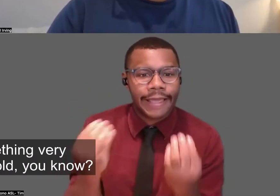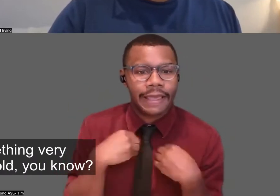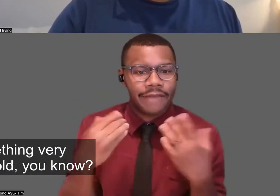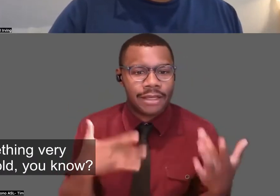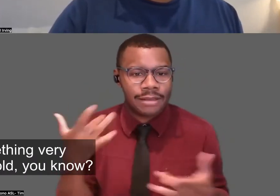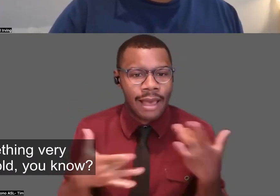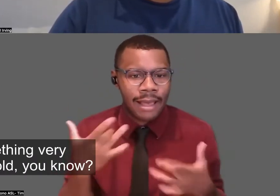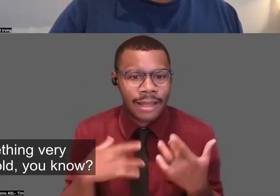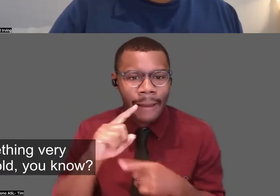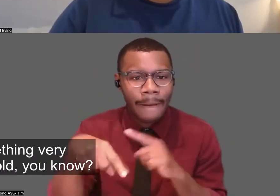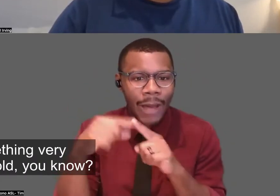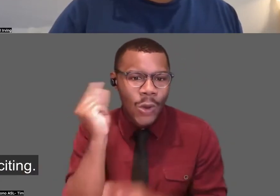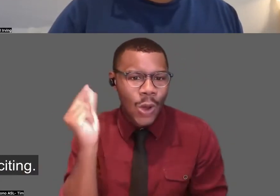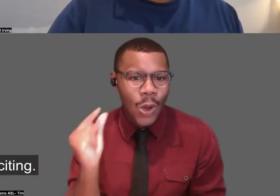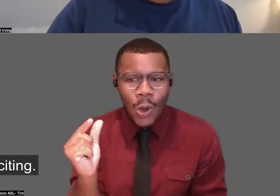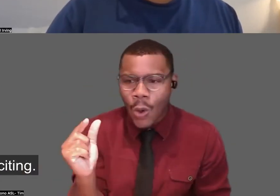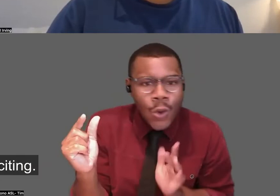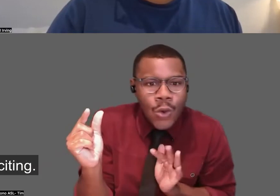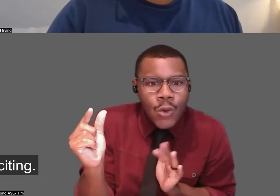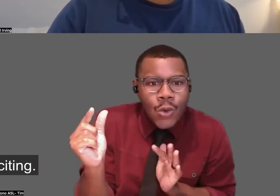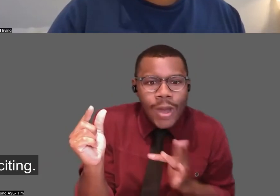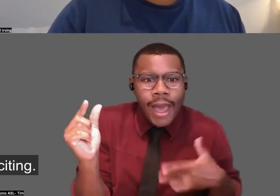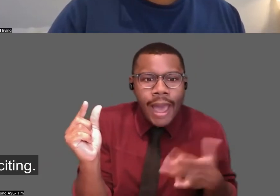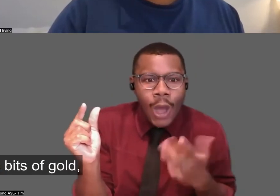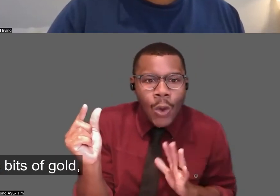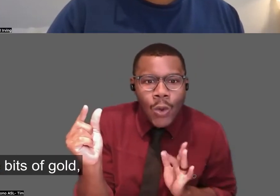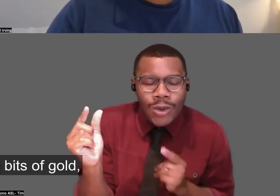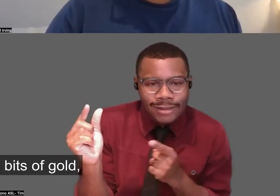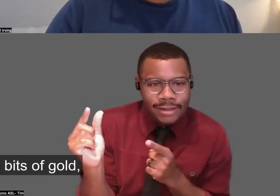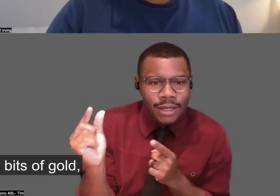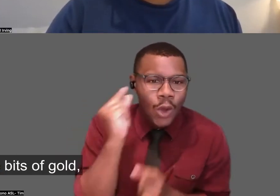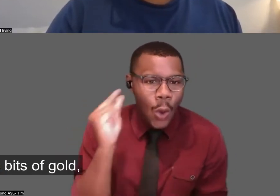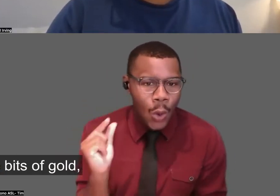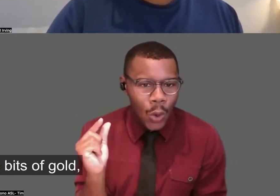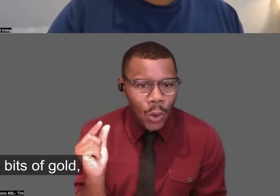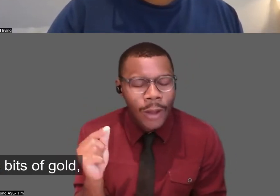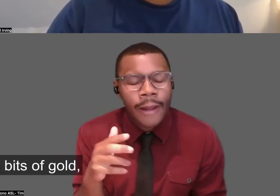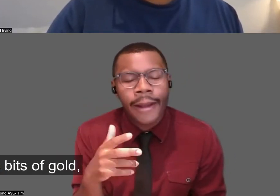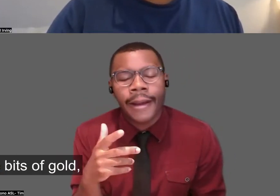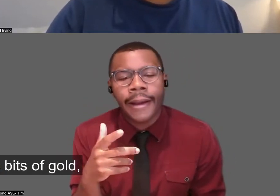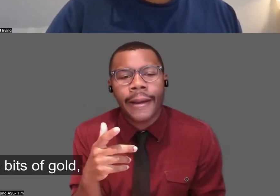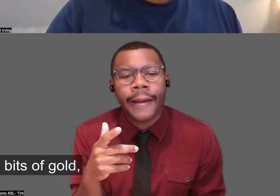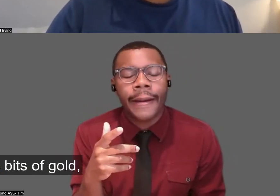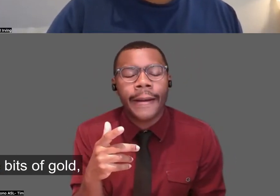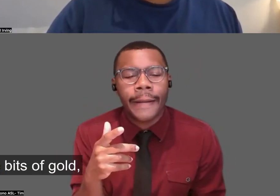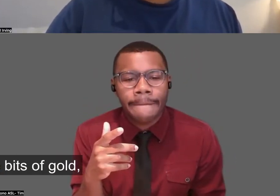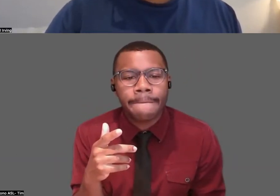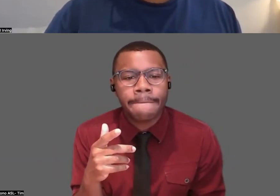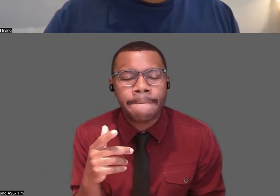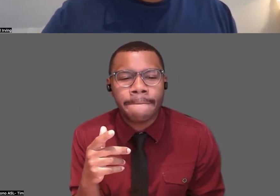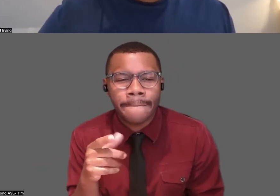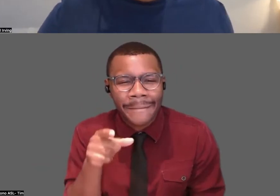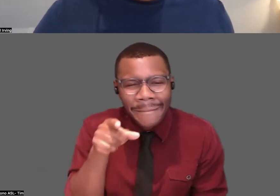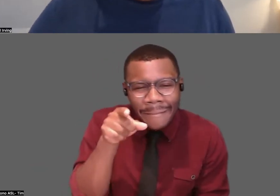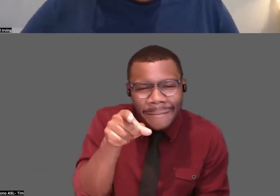about gold, very exciting. And those little bits of gold,